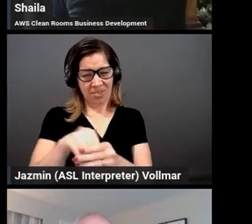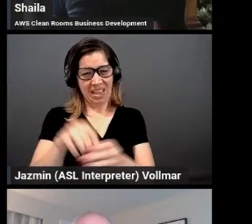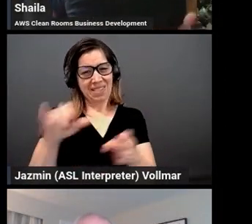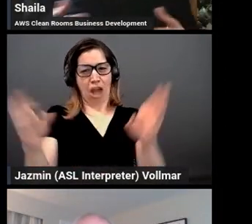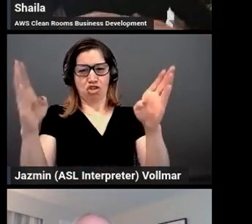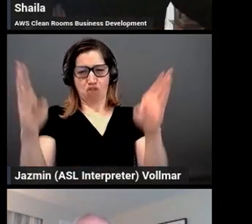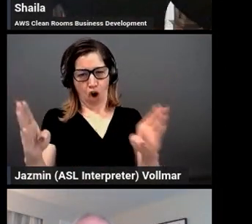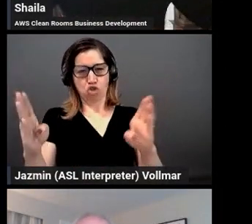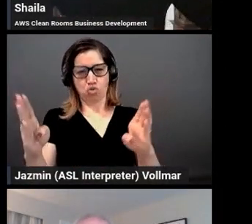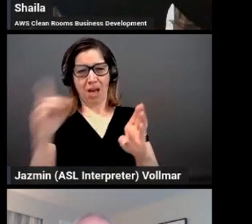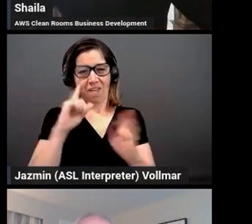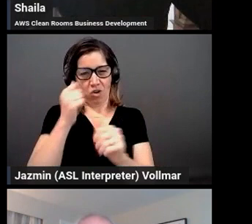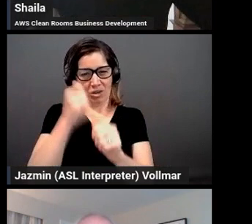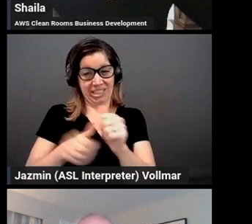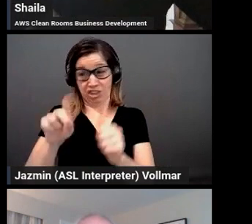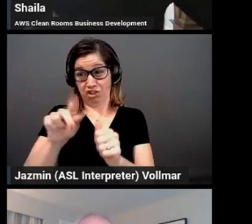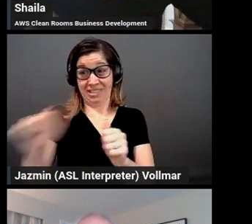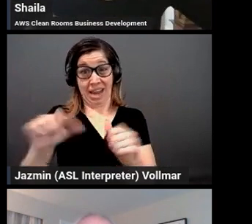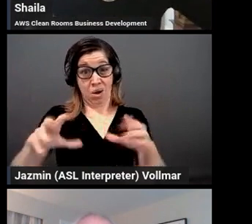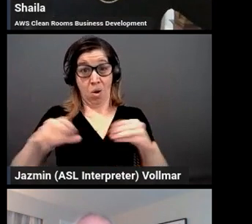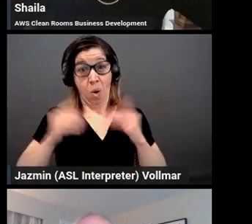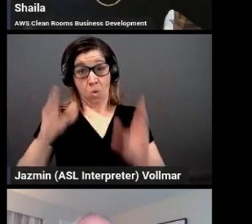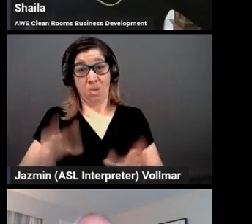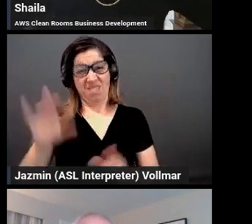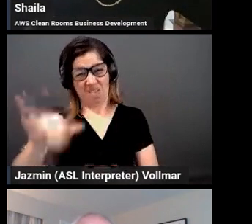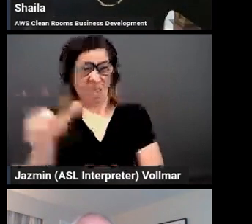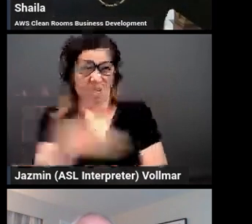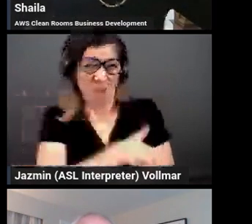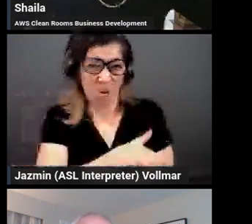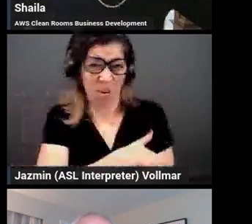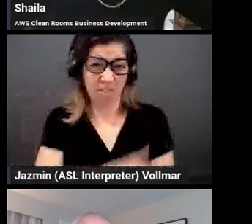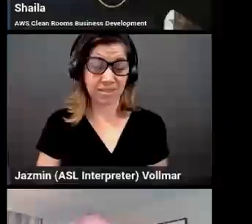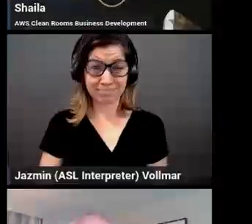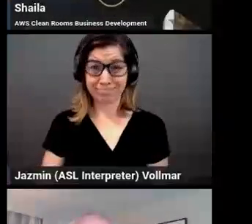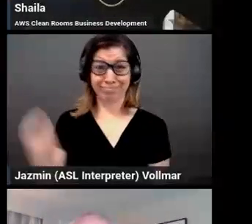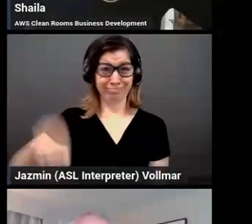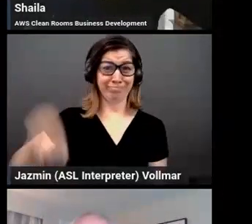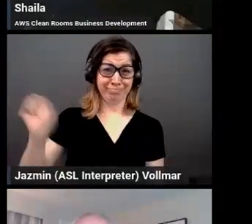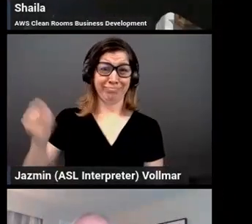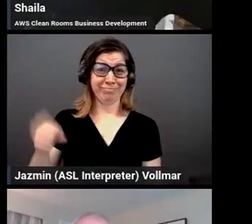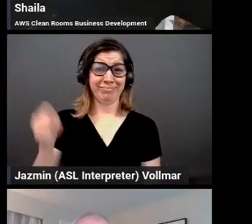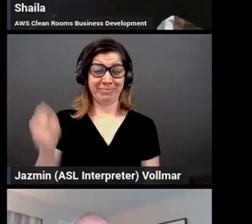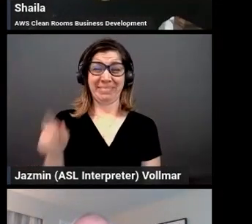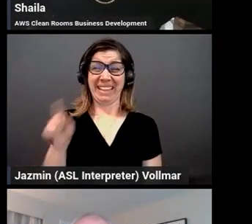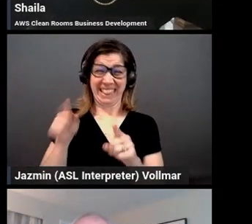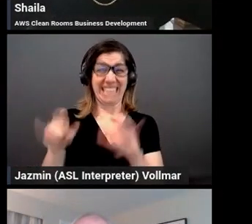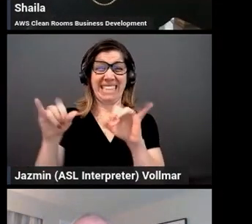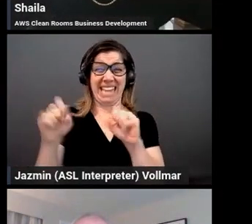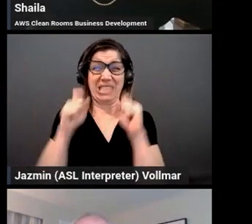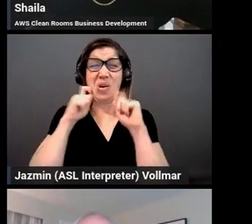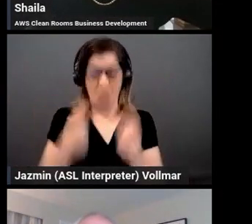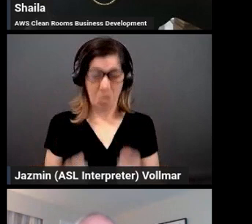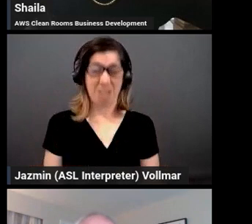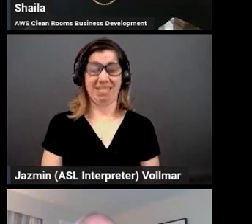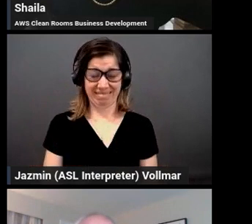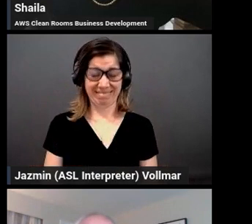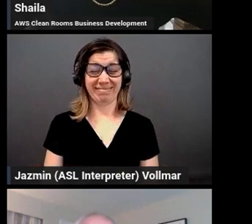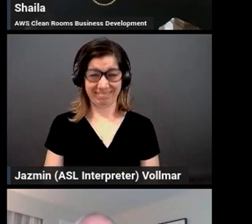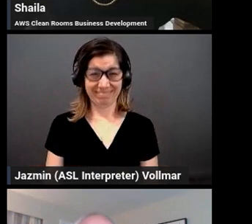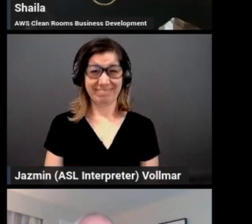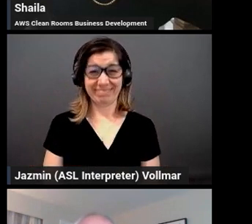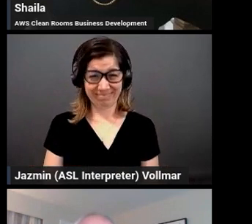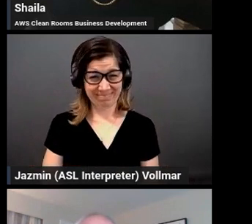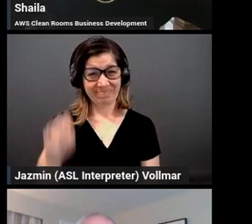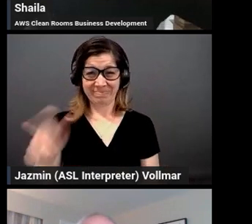each data owner, I think is pretty powerful. Yeah. This is cool. So before